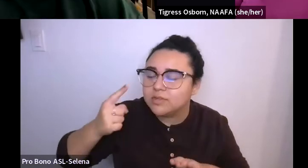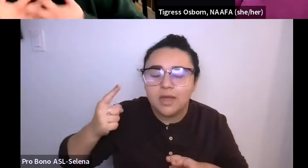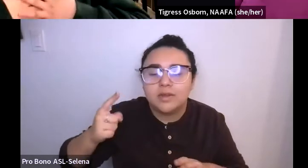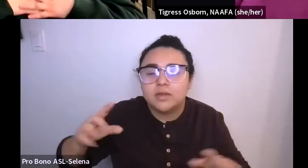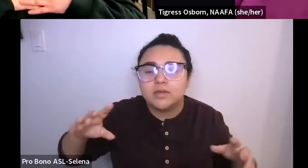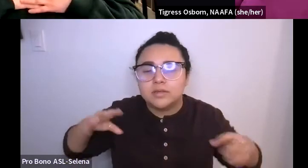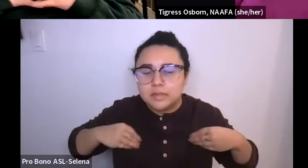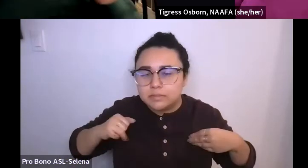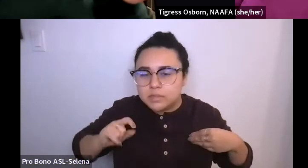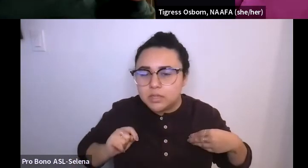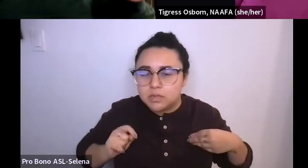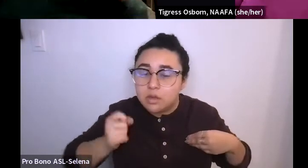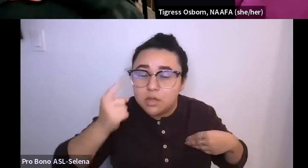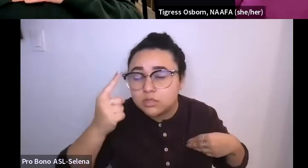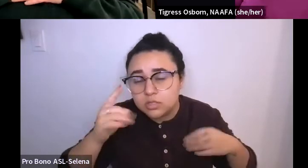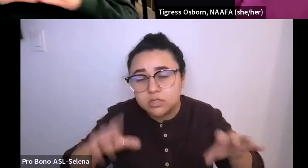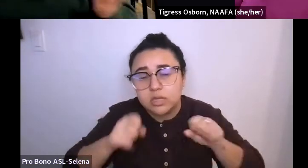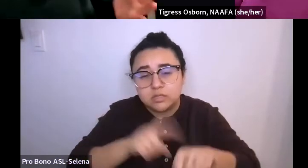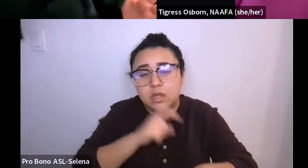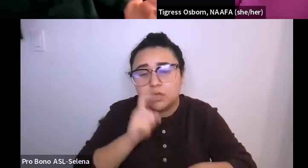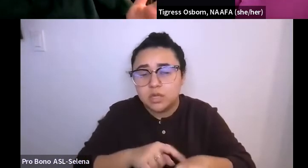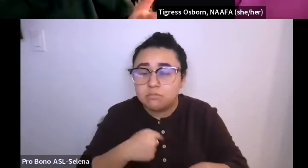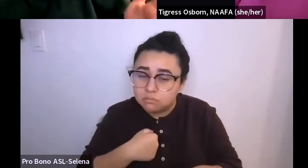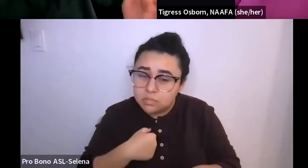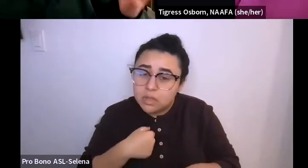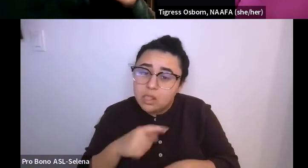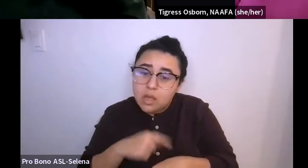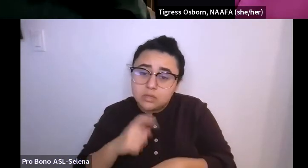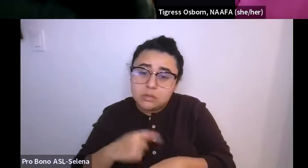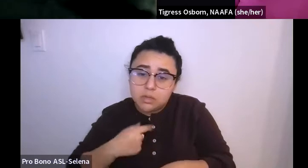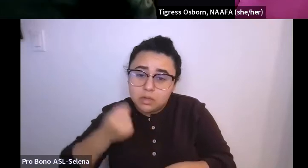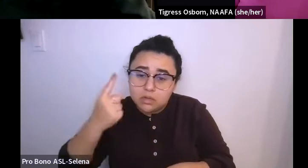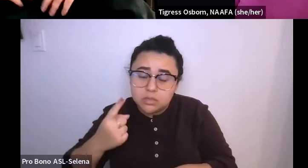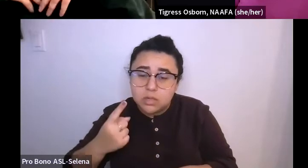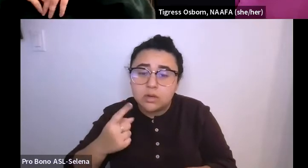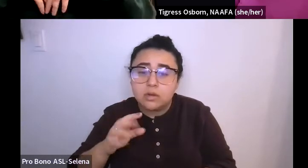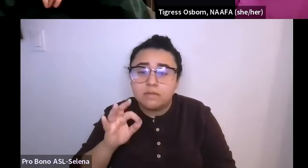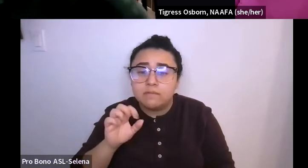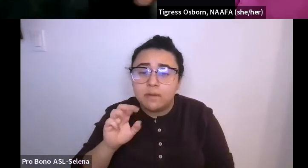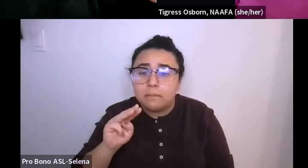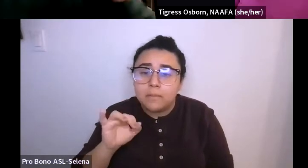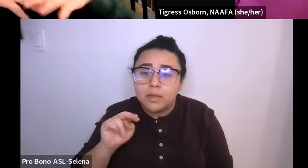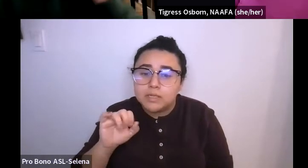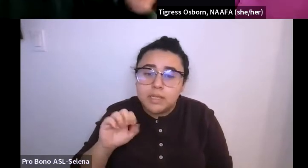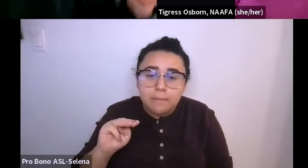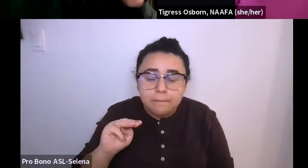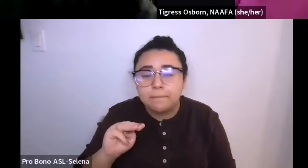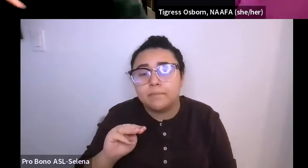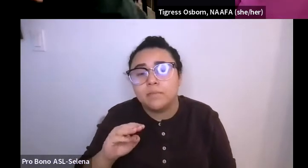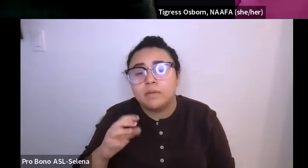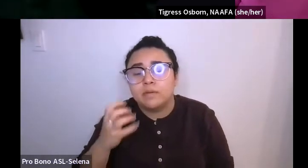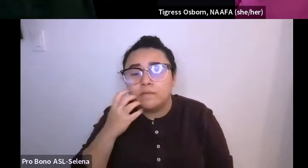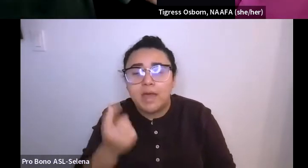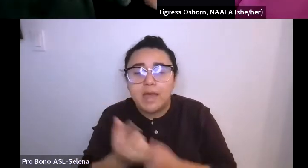Because understanding it takes a long time. It took me a long time to understand feminism and fat